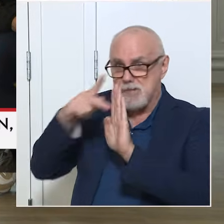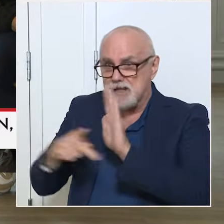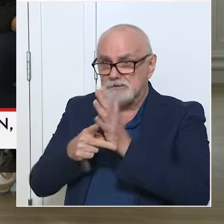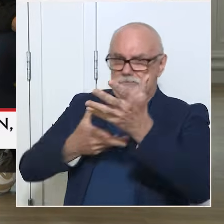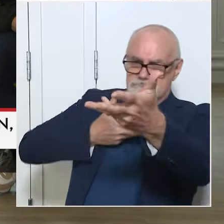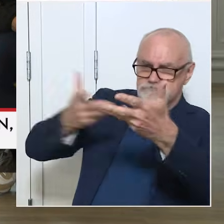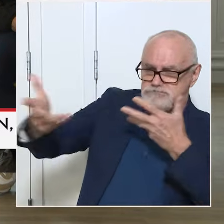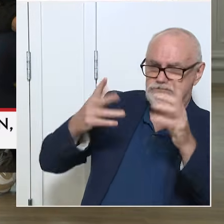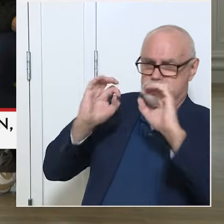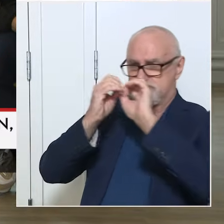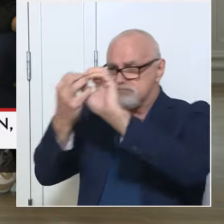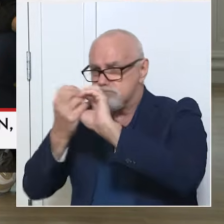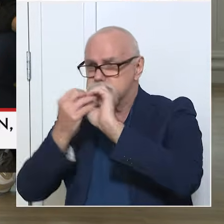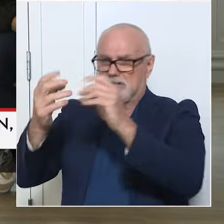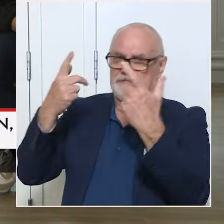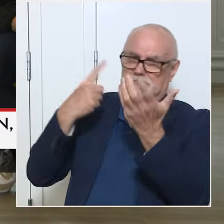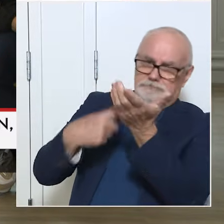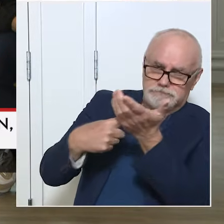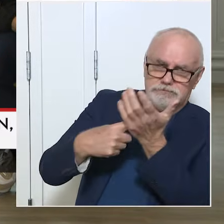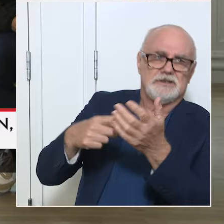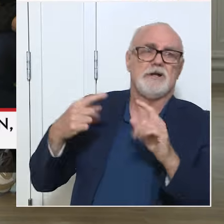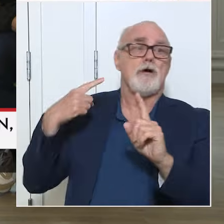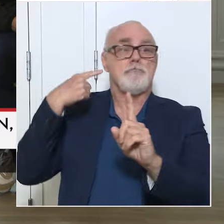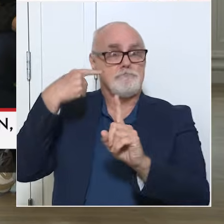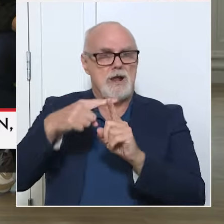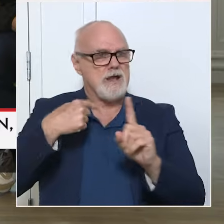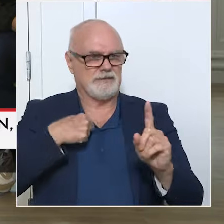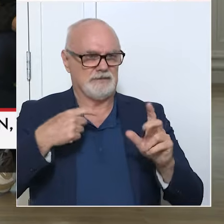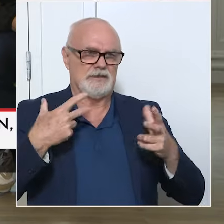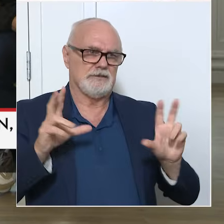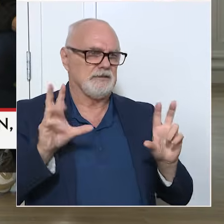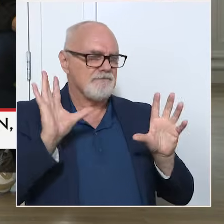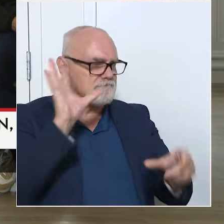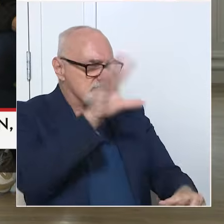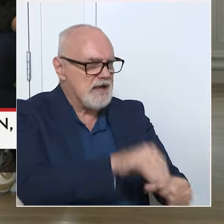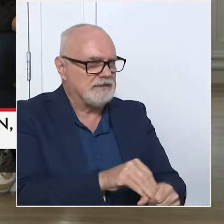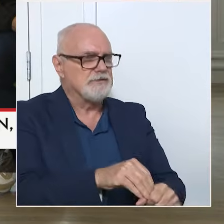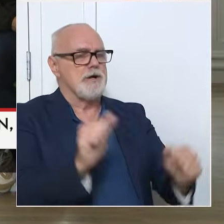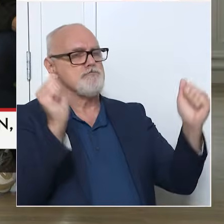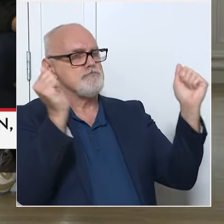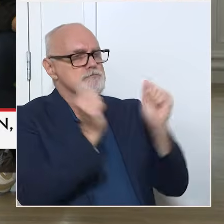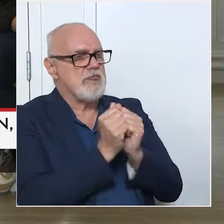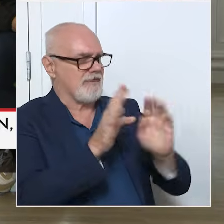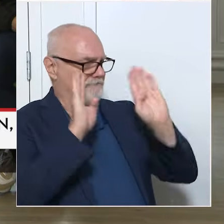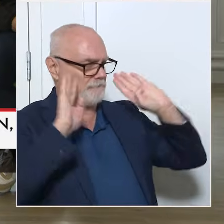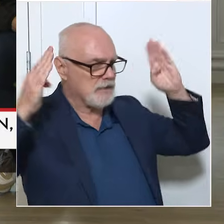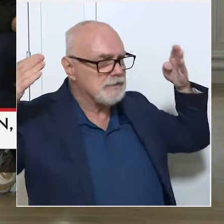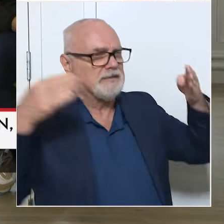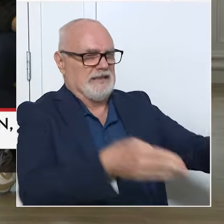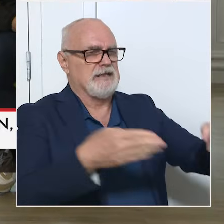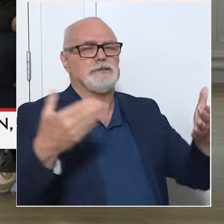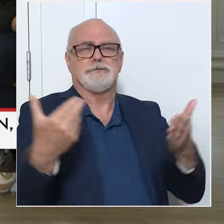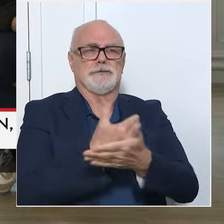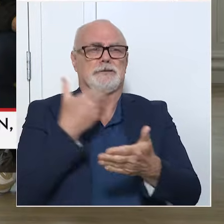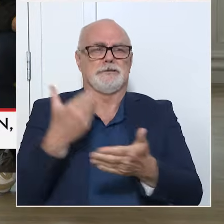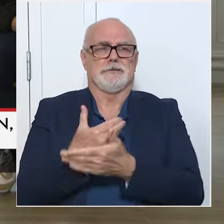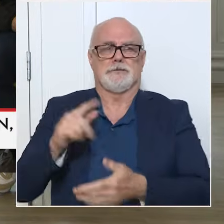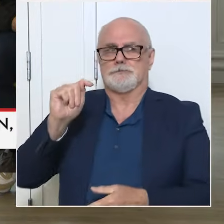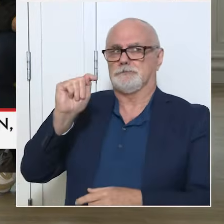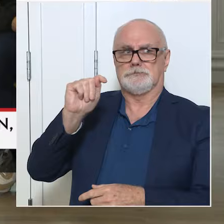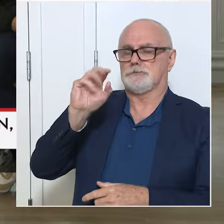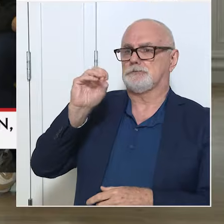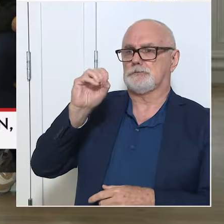technology, but we can also contribute directly to building trust in the tools that will define